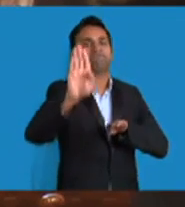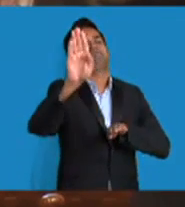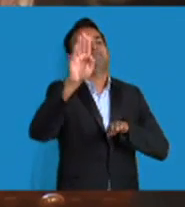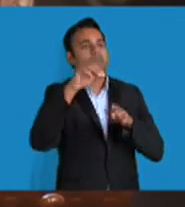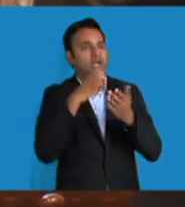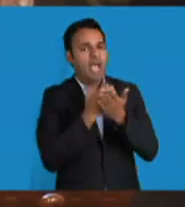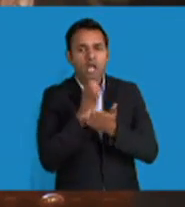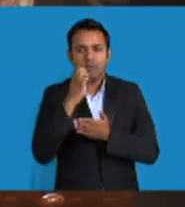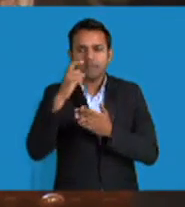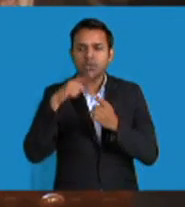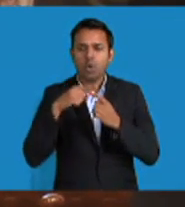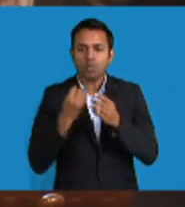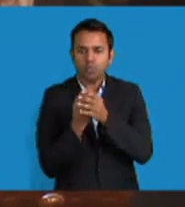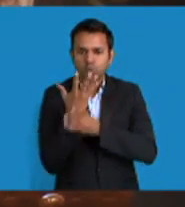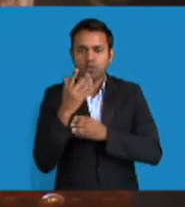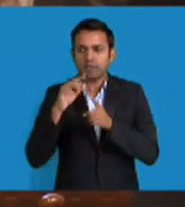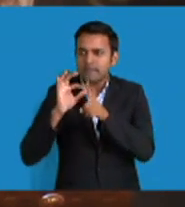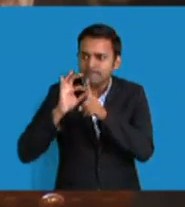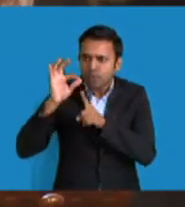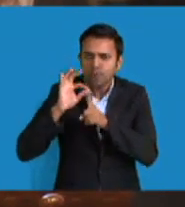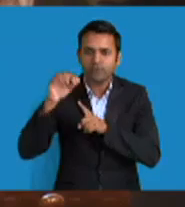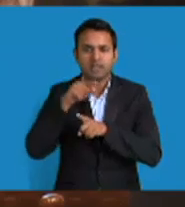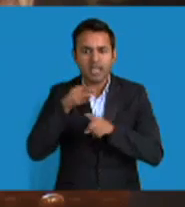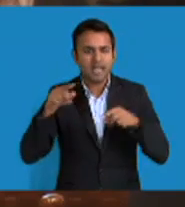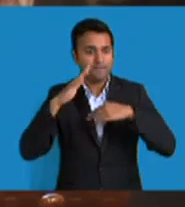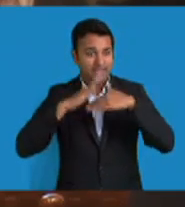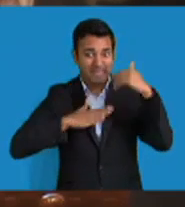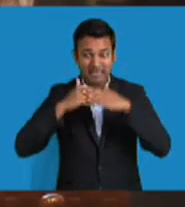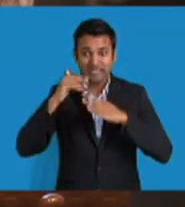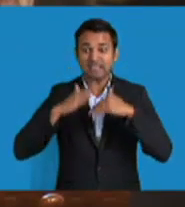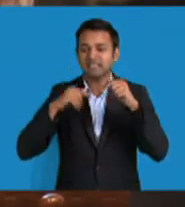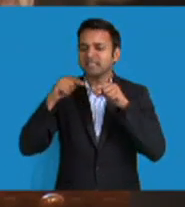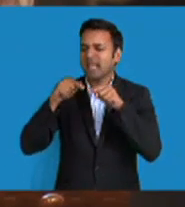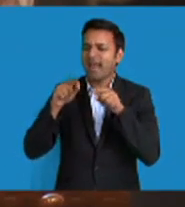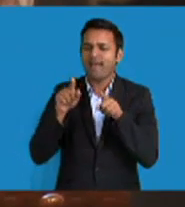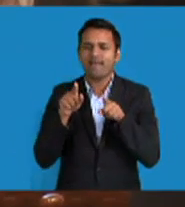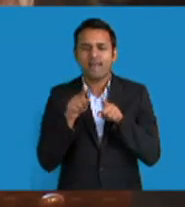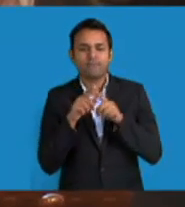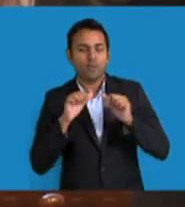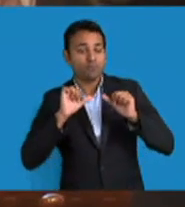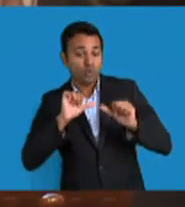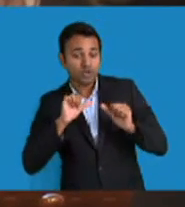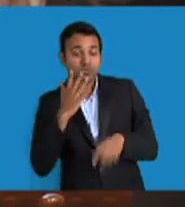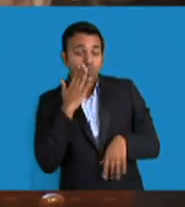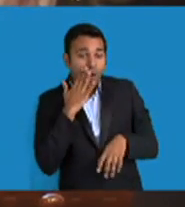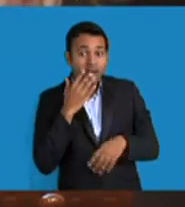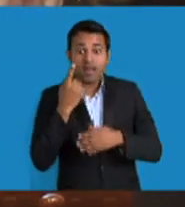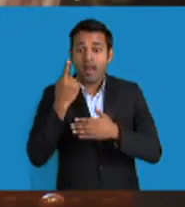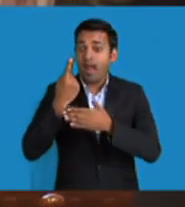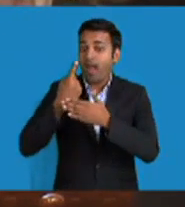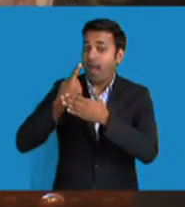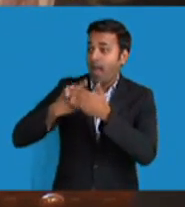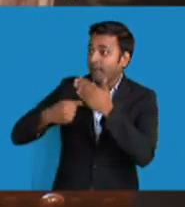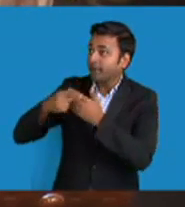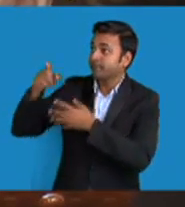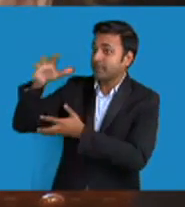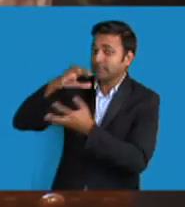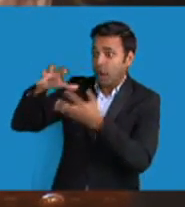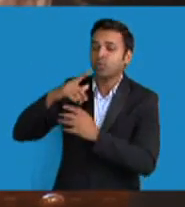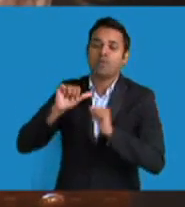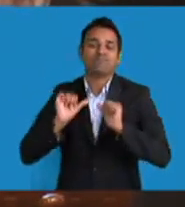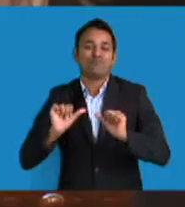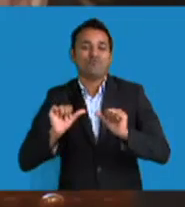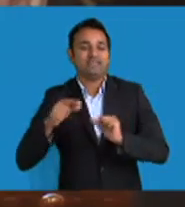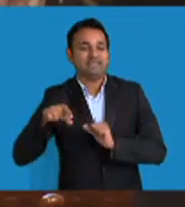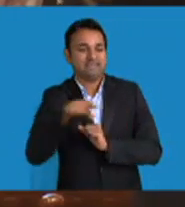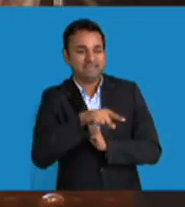build resilience to the anticipated adverse effect of climate change. This framework was commissioned by our Prime Minister